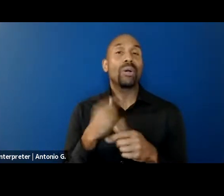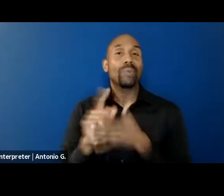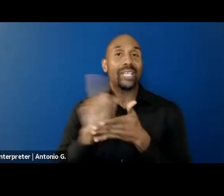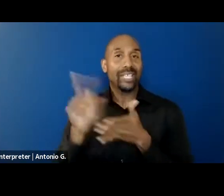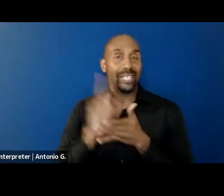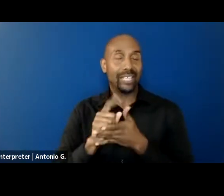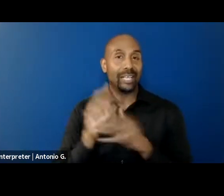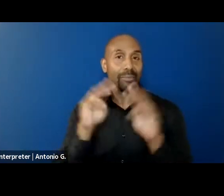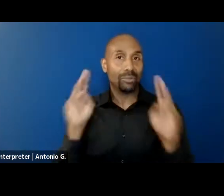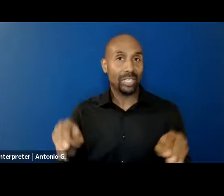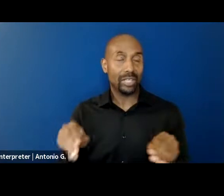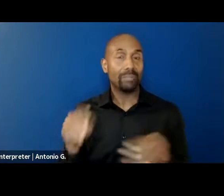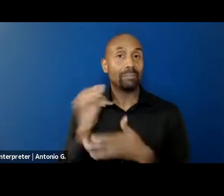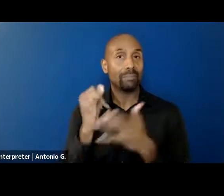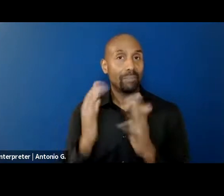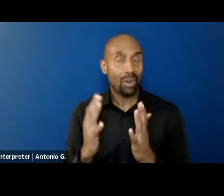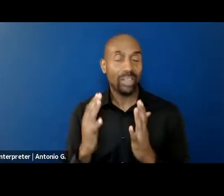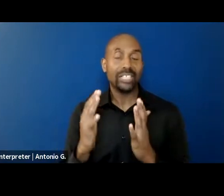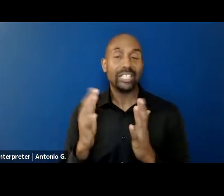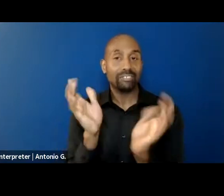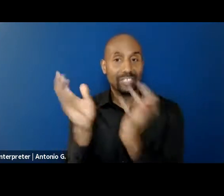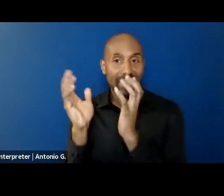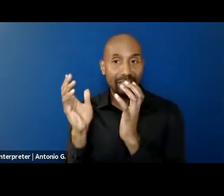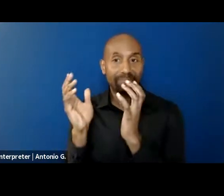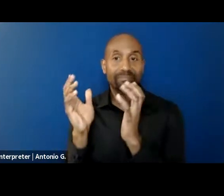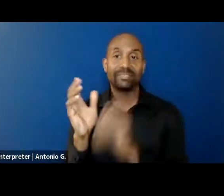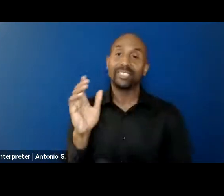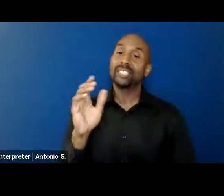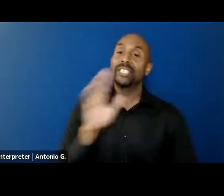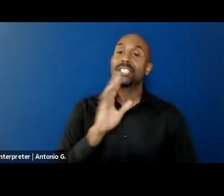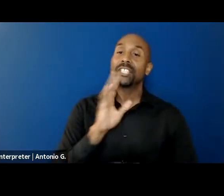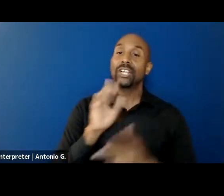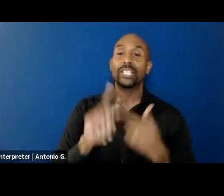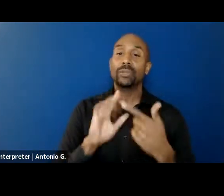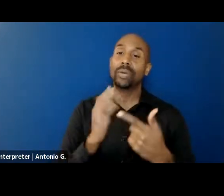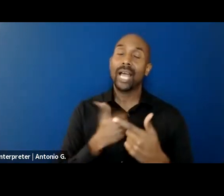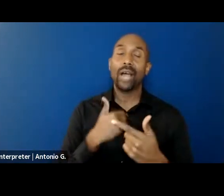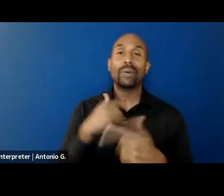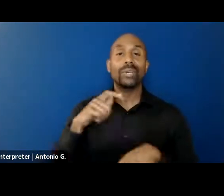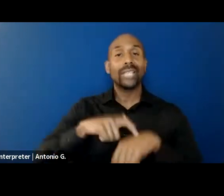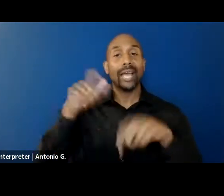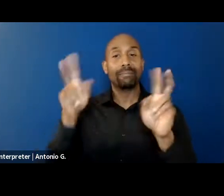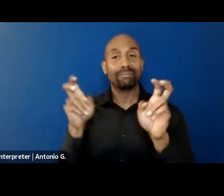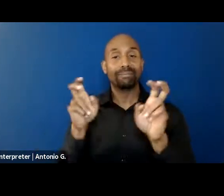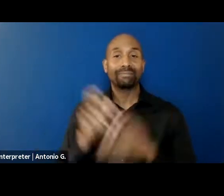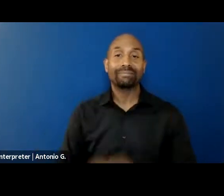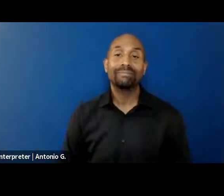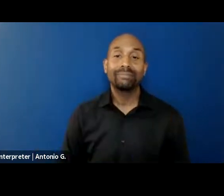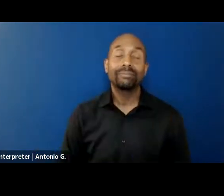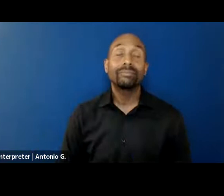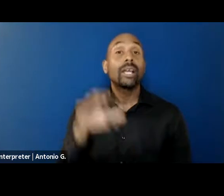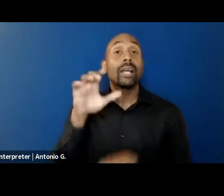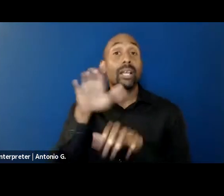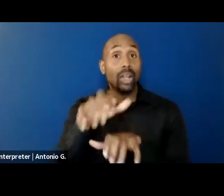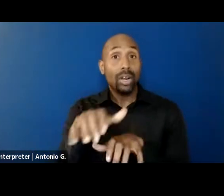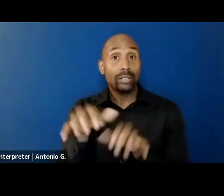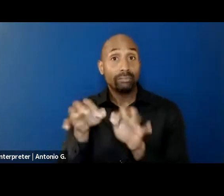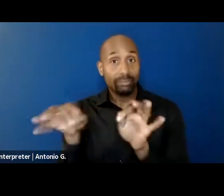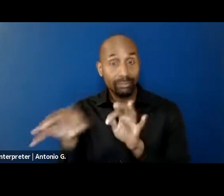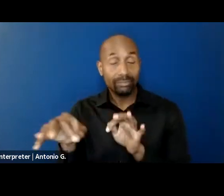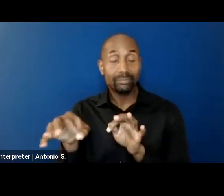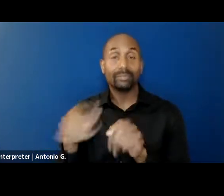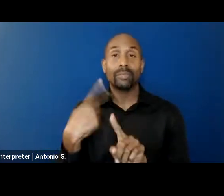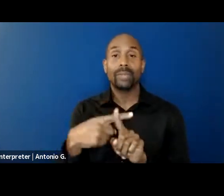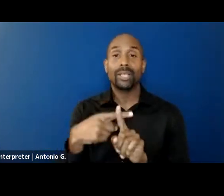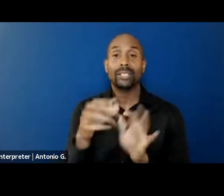program, and you can find more information about both of those options in the chat. Tonight, we'll be speaking for about 45